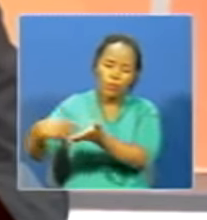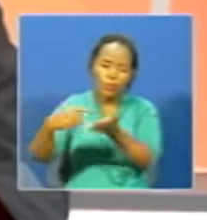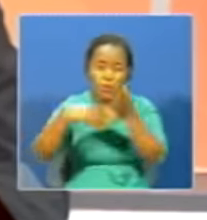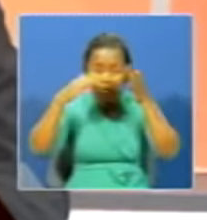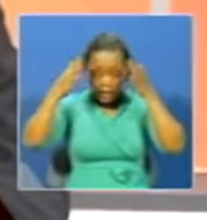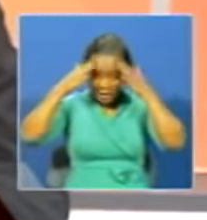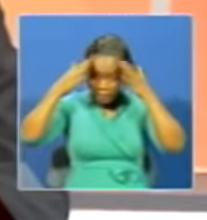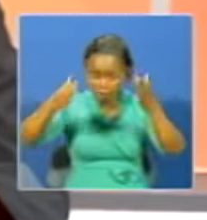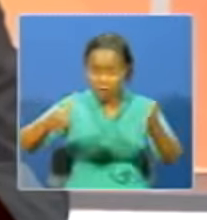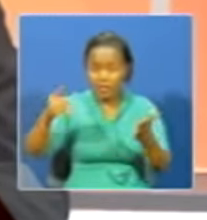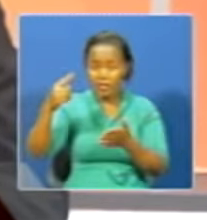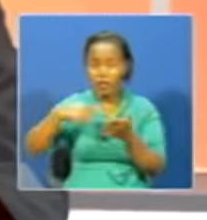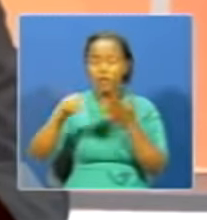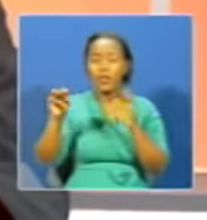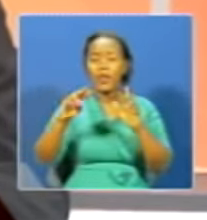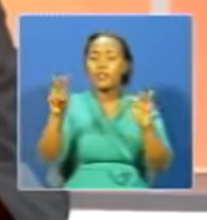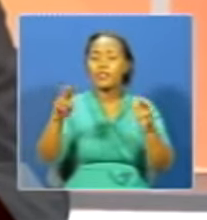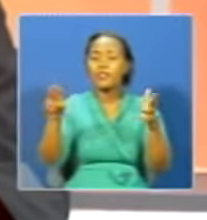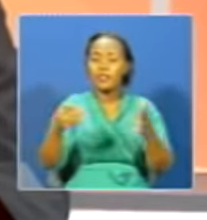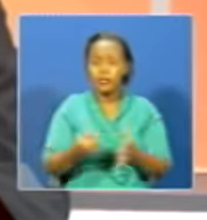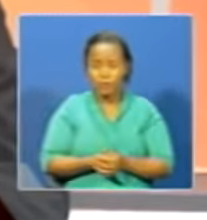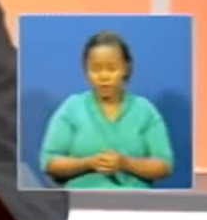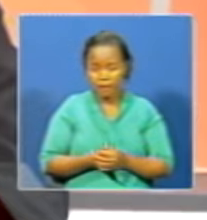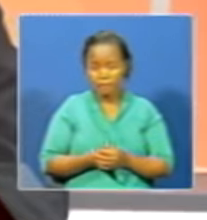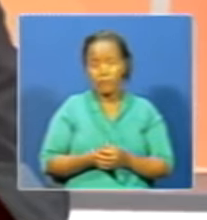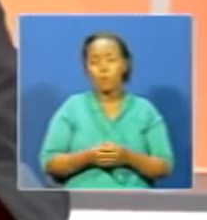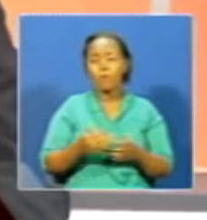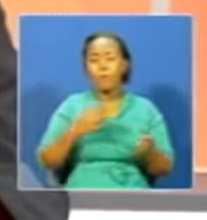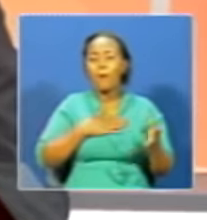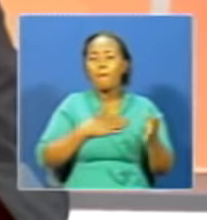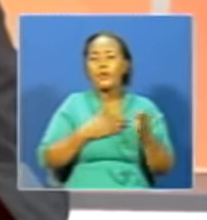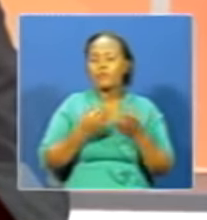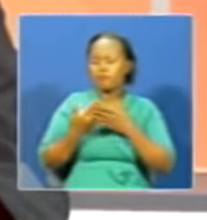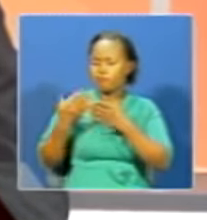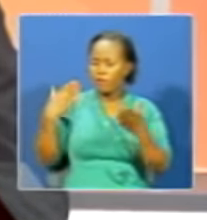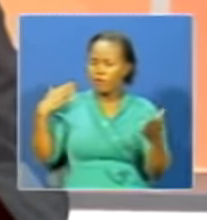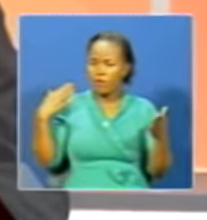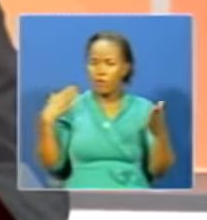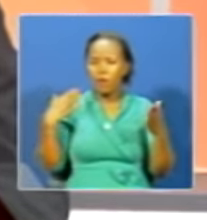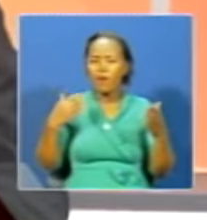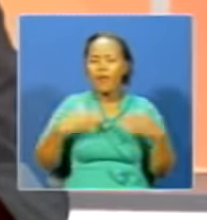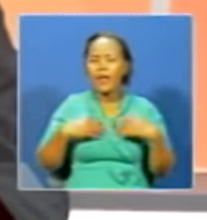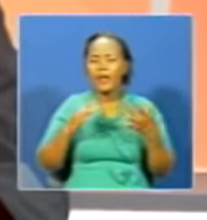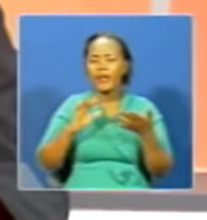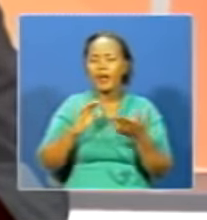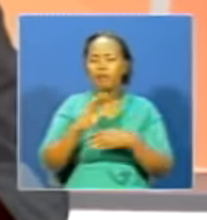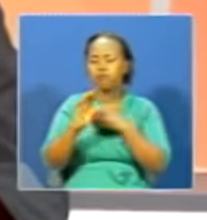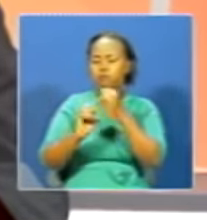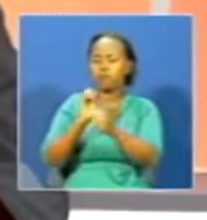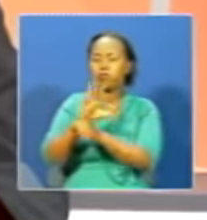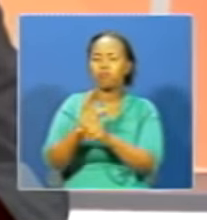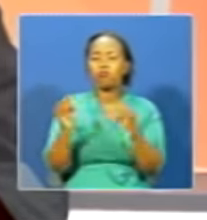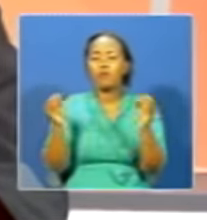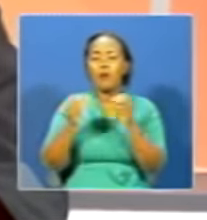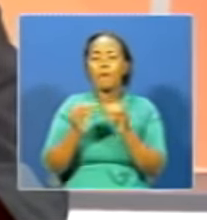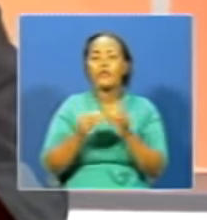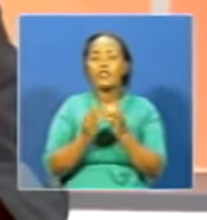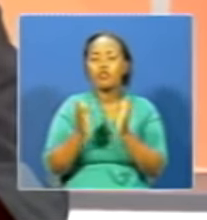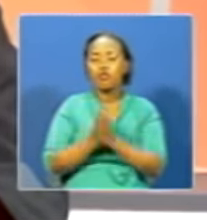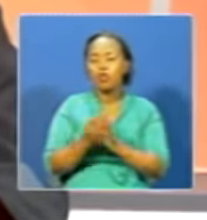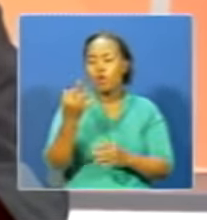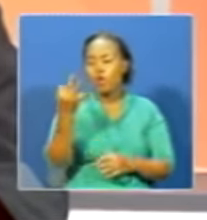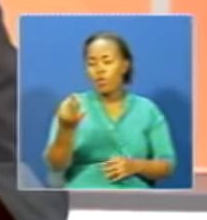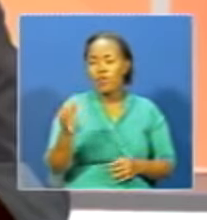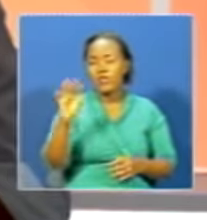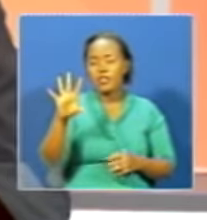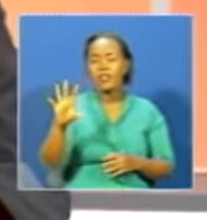had an opportunity to talk to, I was doing a Zoom conference with about 350 members of the Chamber of